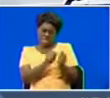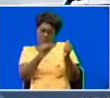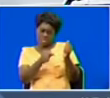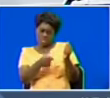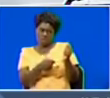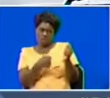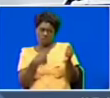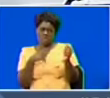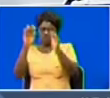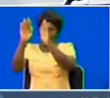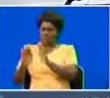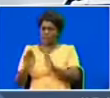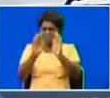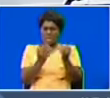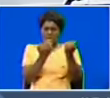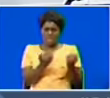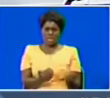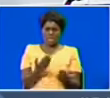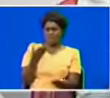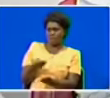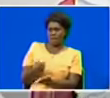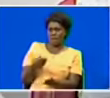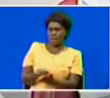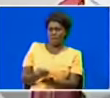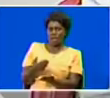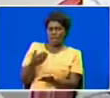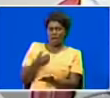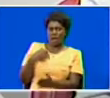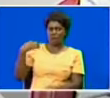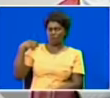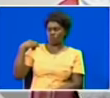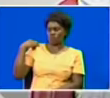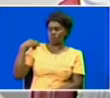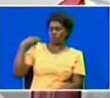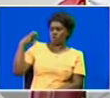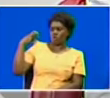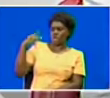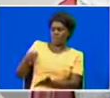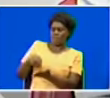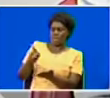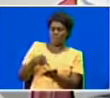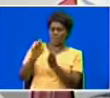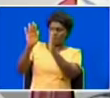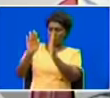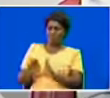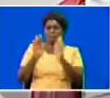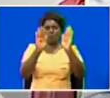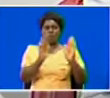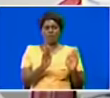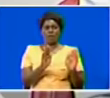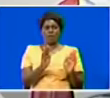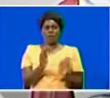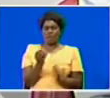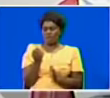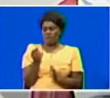So I'm campaigning. I need money for posters. Mm-hmm. I have volunteers that I pay every single day to go around campaigning with me. Mm-hmm. I need to have a few